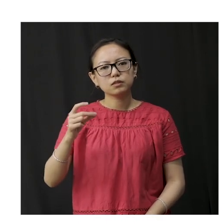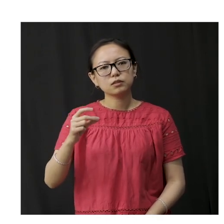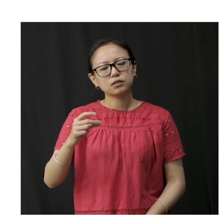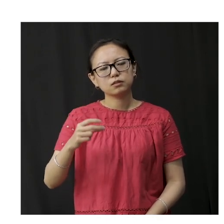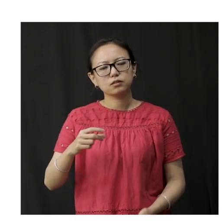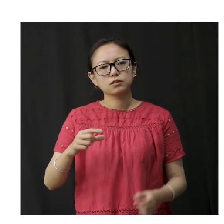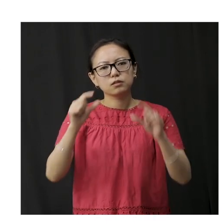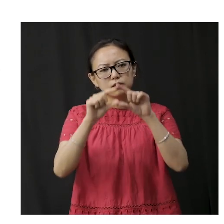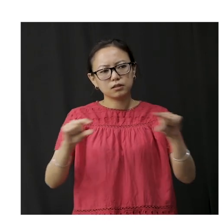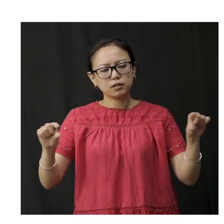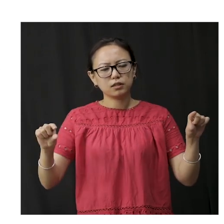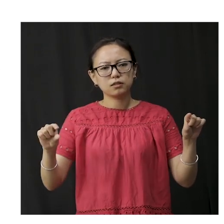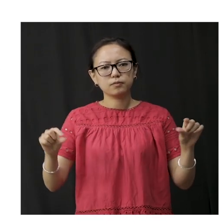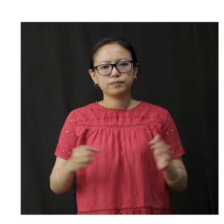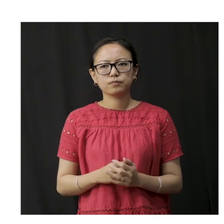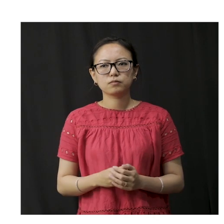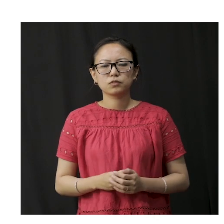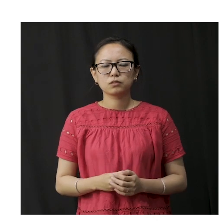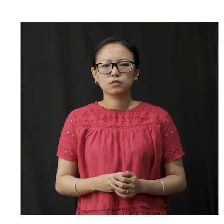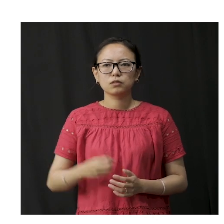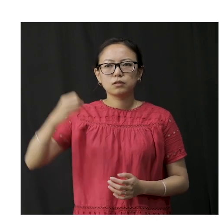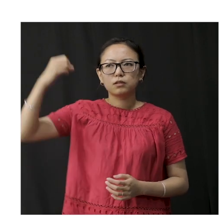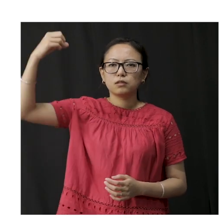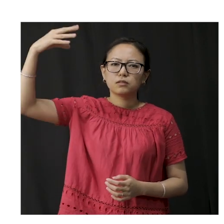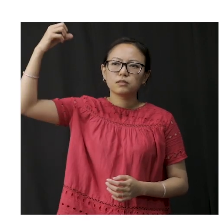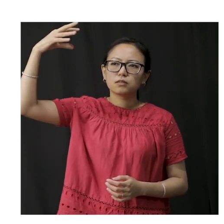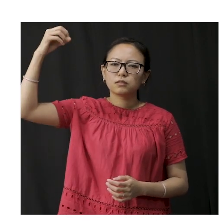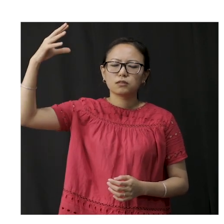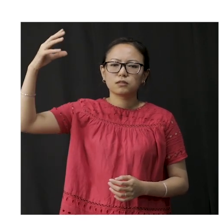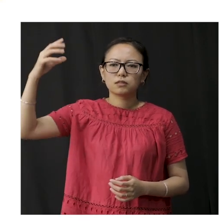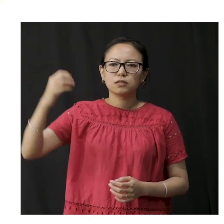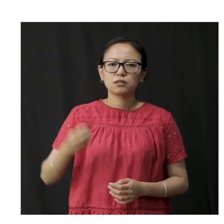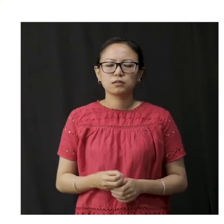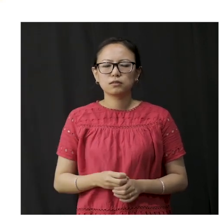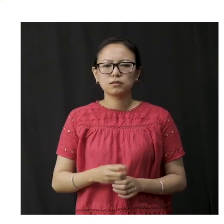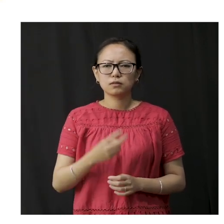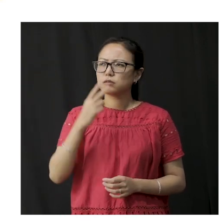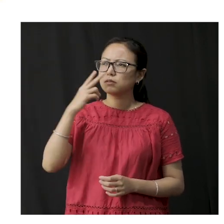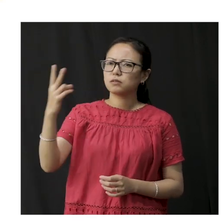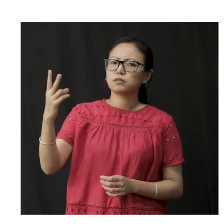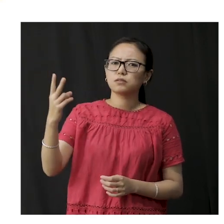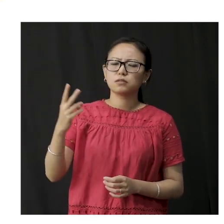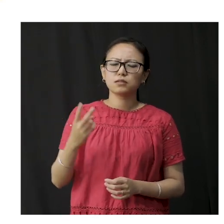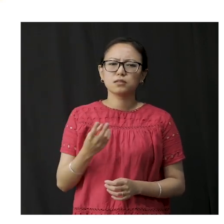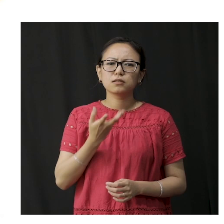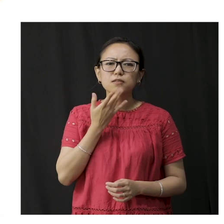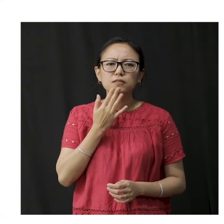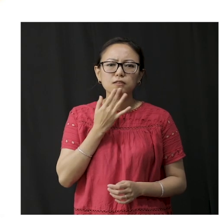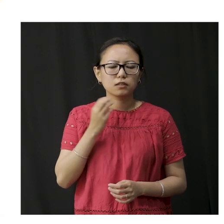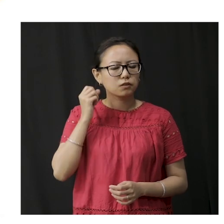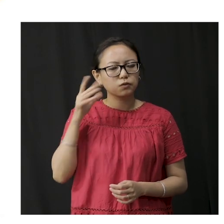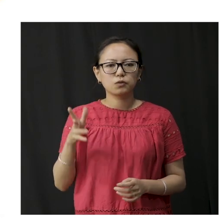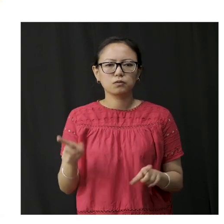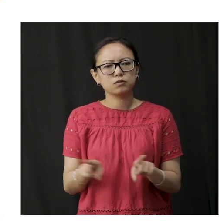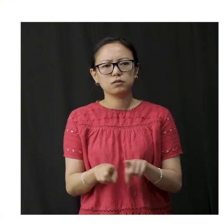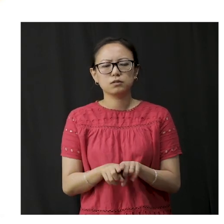that is, the sun shines bright like gold. Here, this is a picture of a sun,